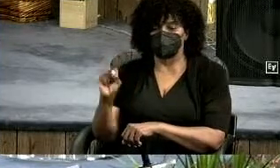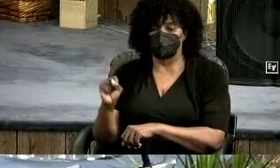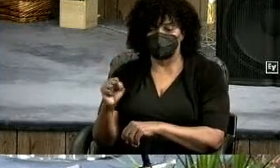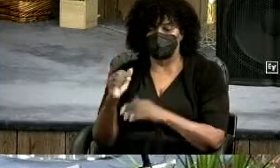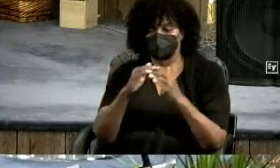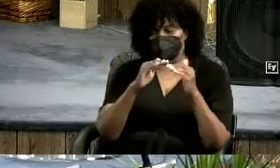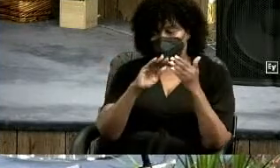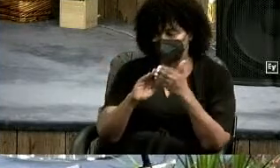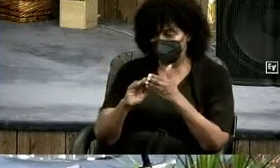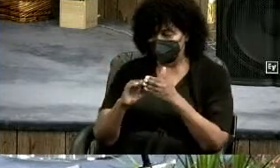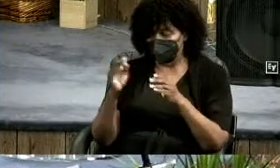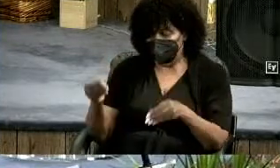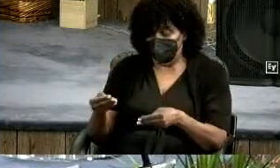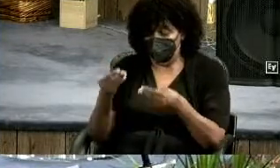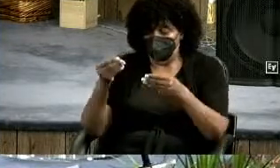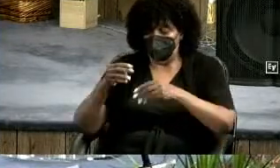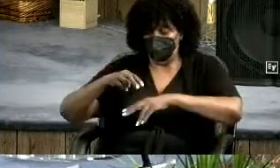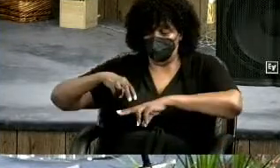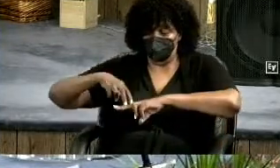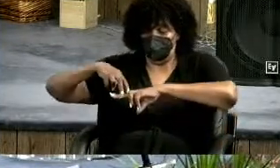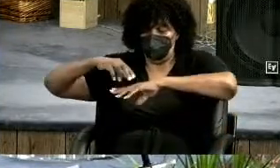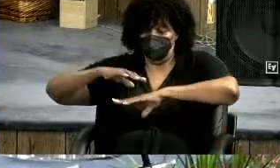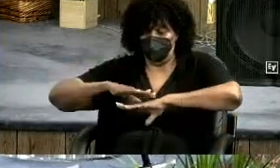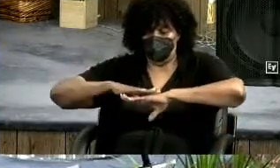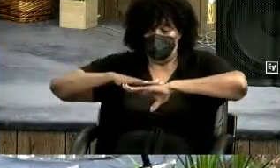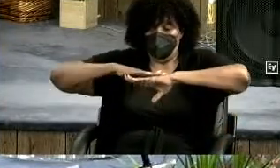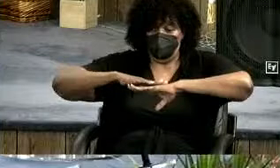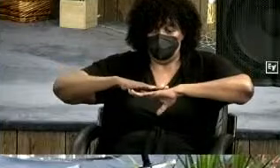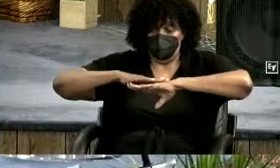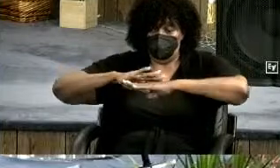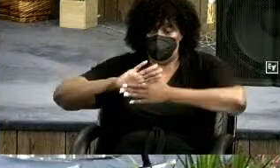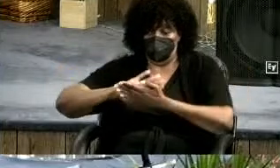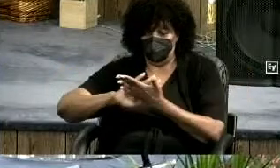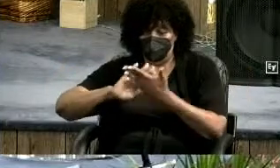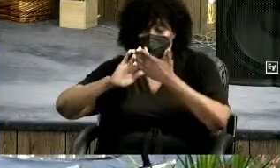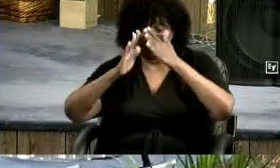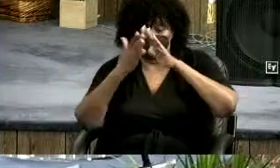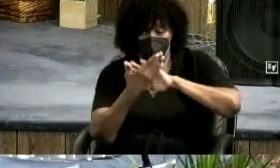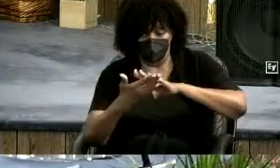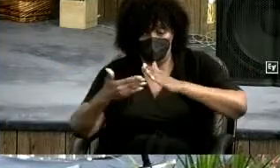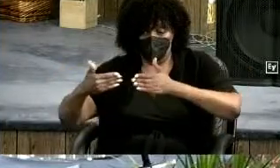charge. You got to get up on the table and let him turn you into something new.